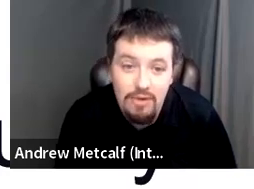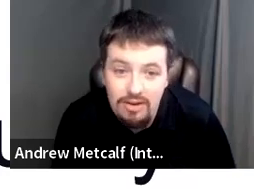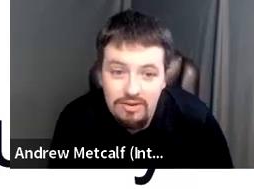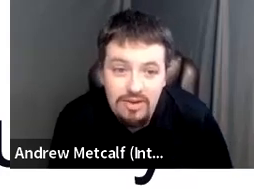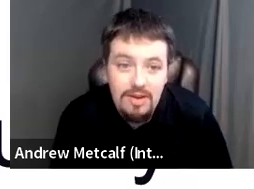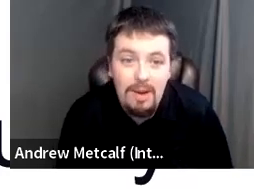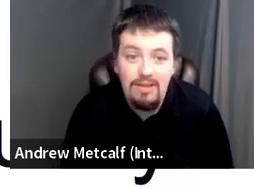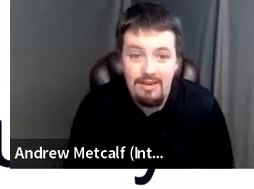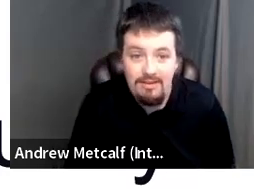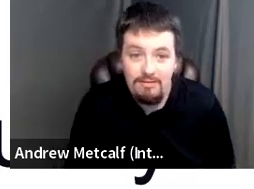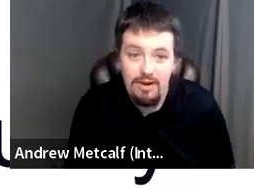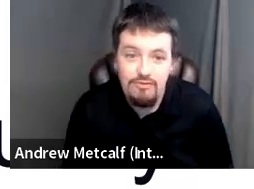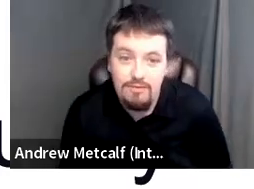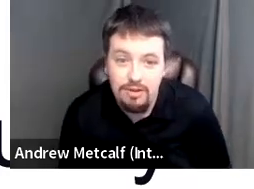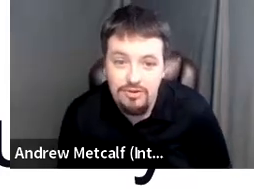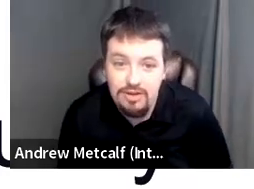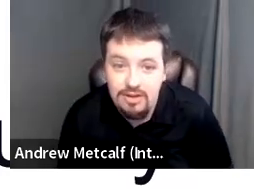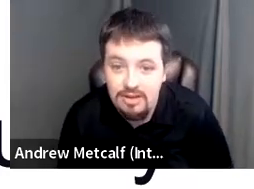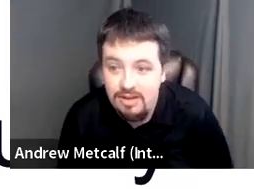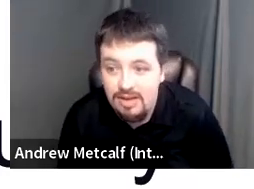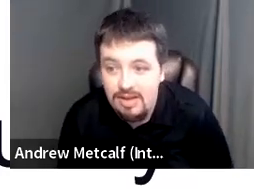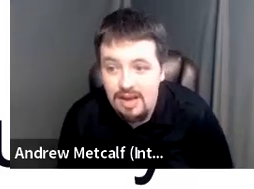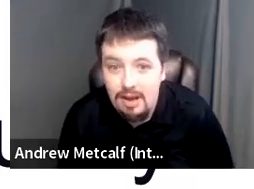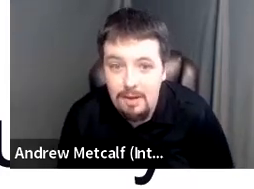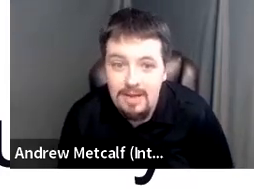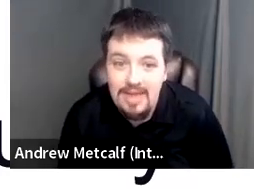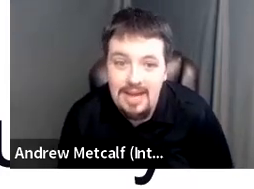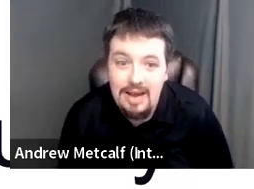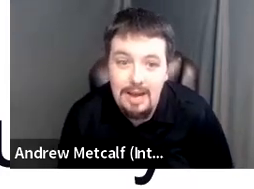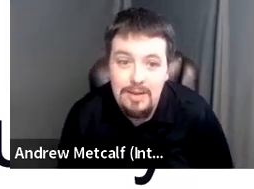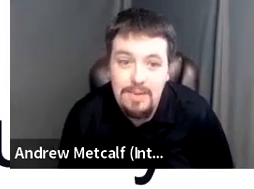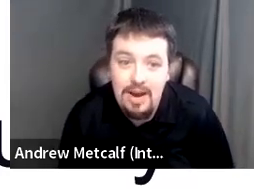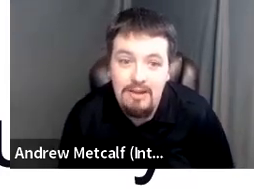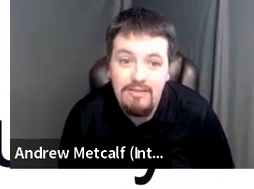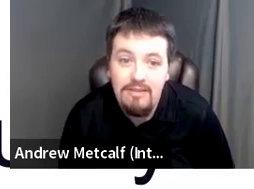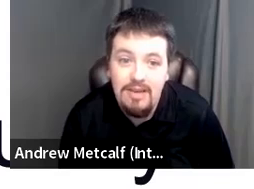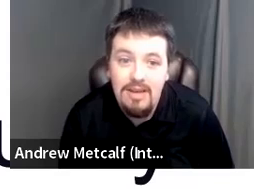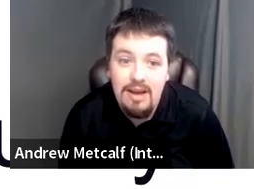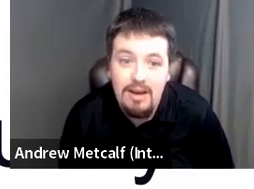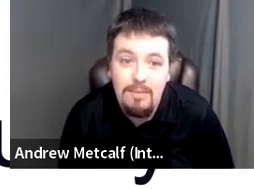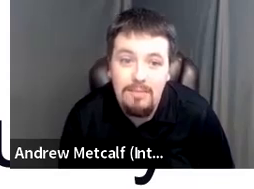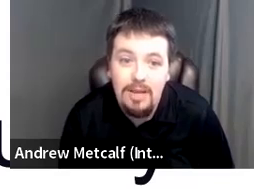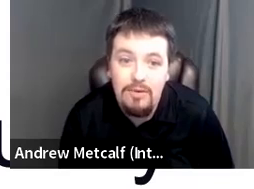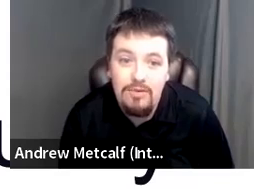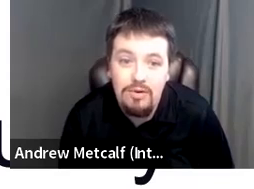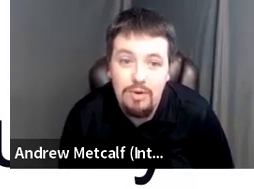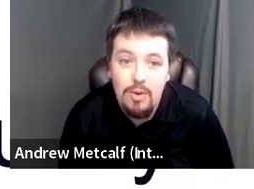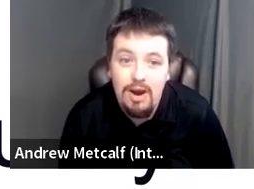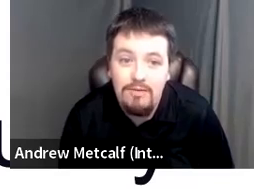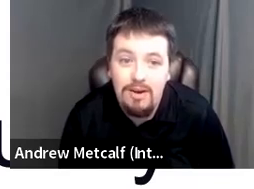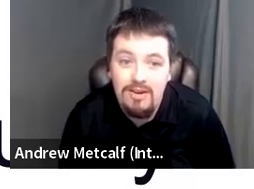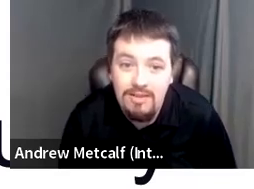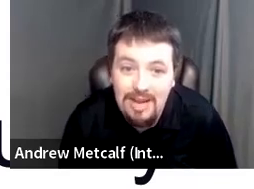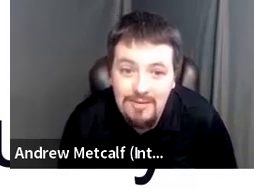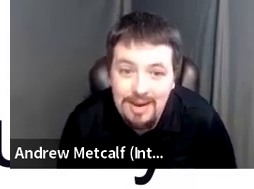in French politics in the French Revolution. At that time in Paris, it was sort of